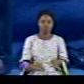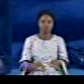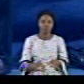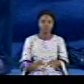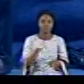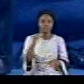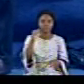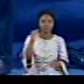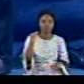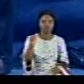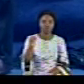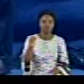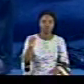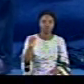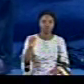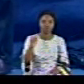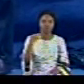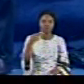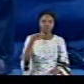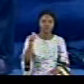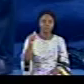hear from him now.